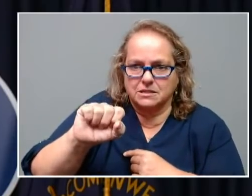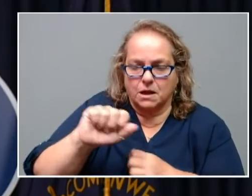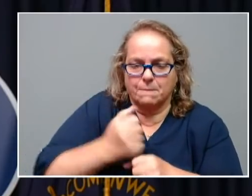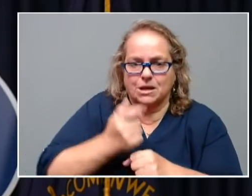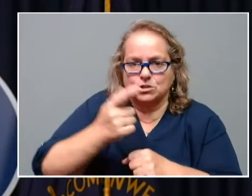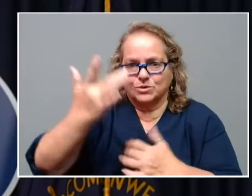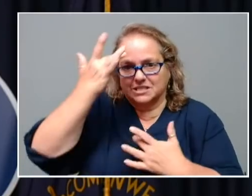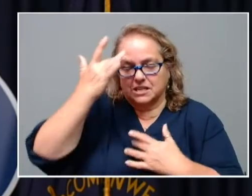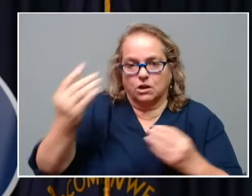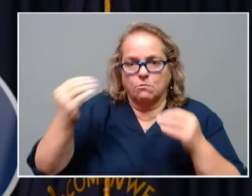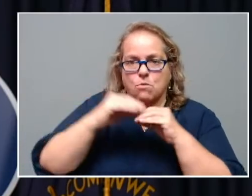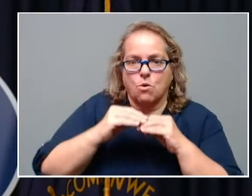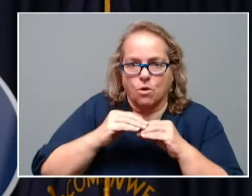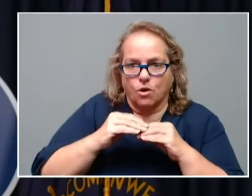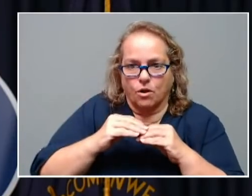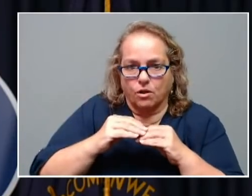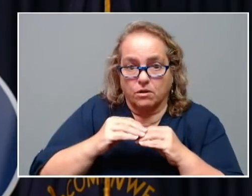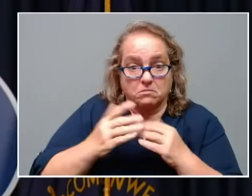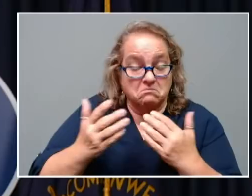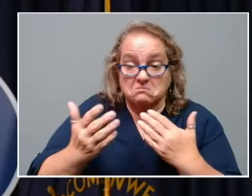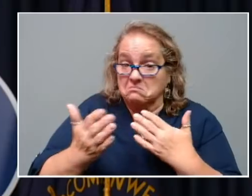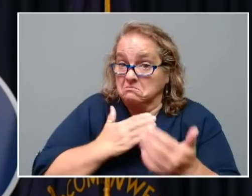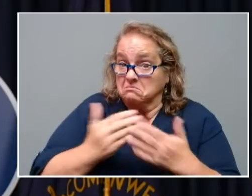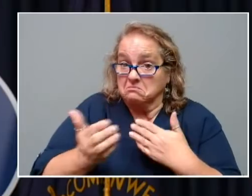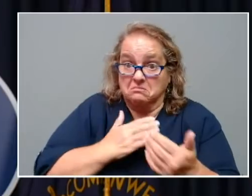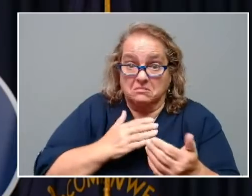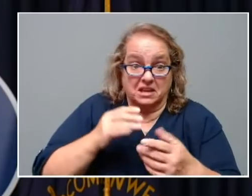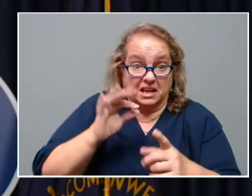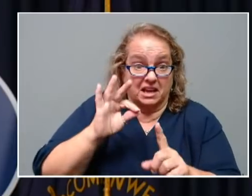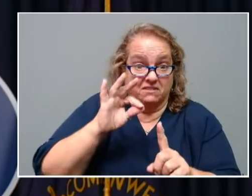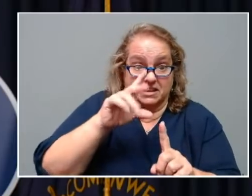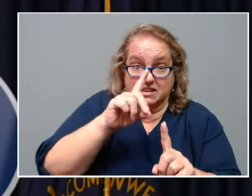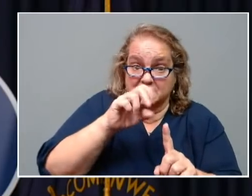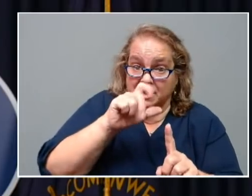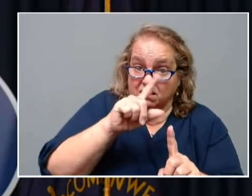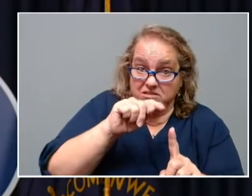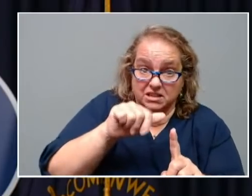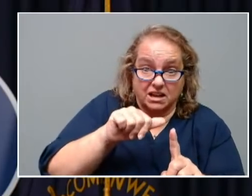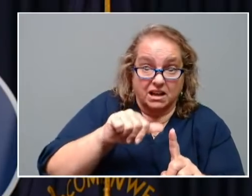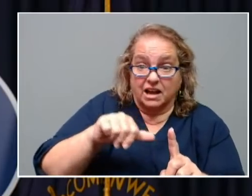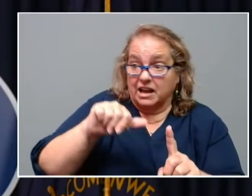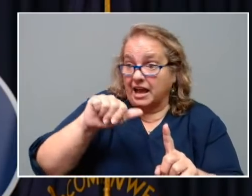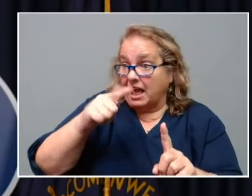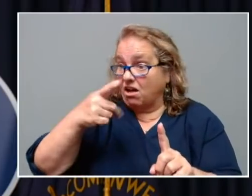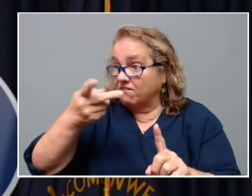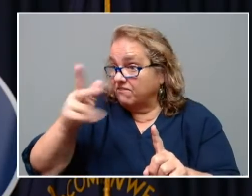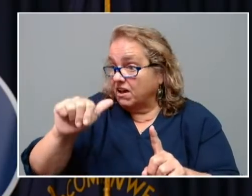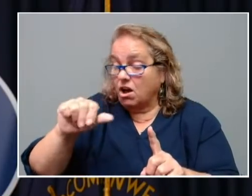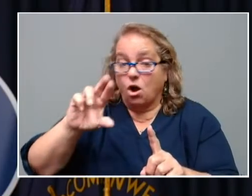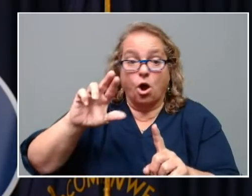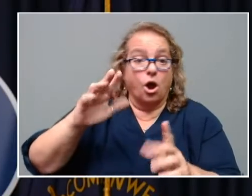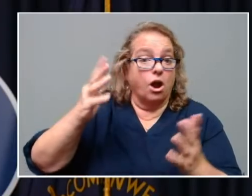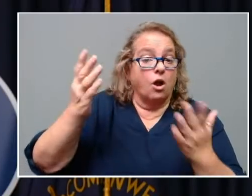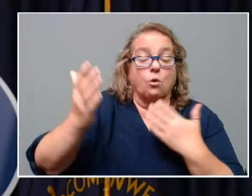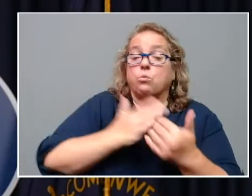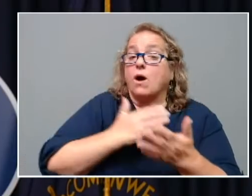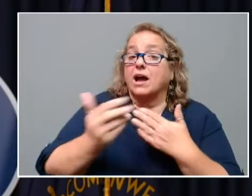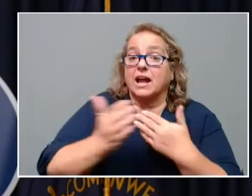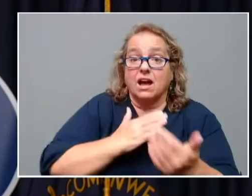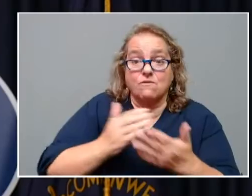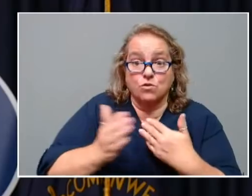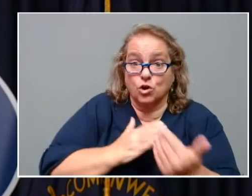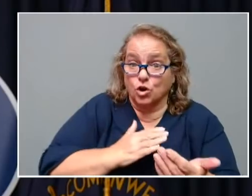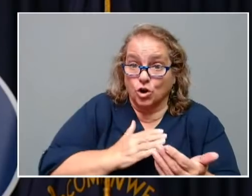it's the original one or Alpha or Delta or some other later alphabet letter in the Greek alphabet,